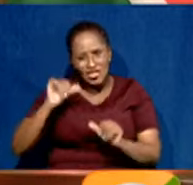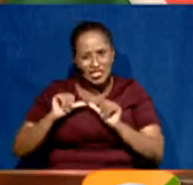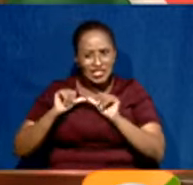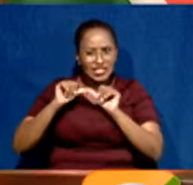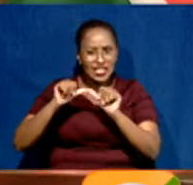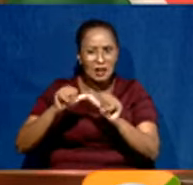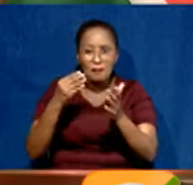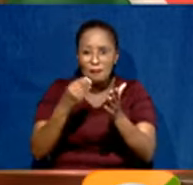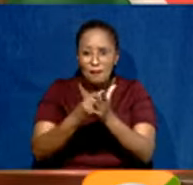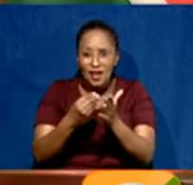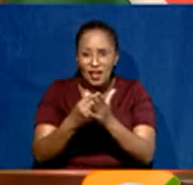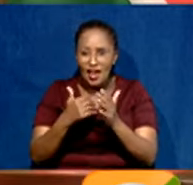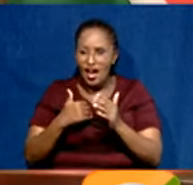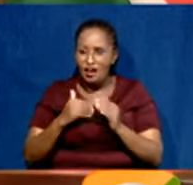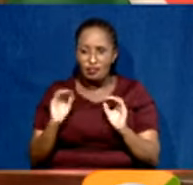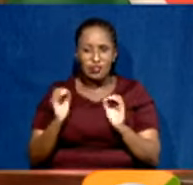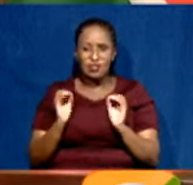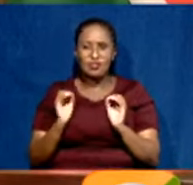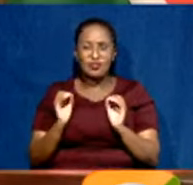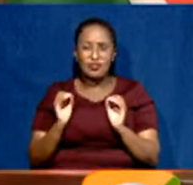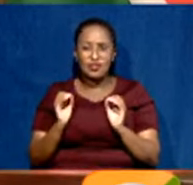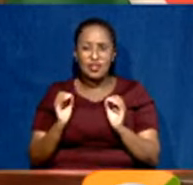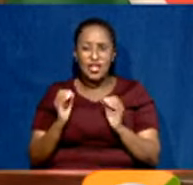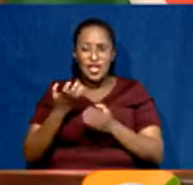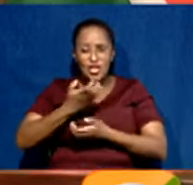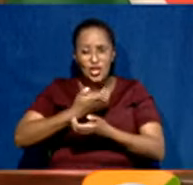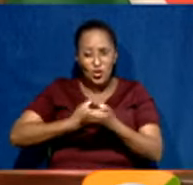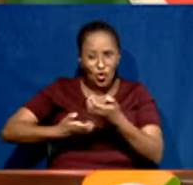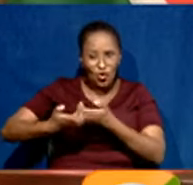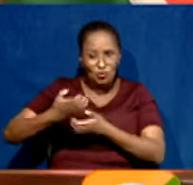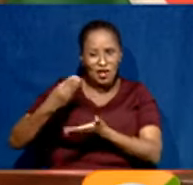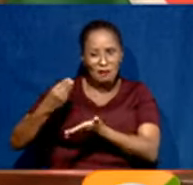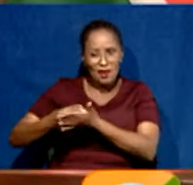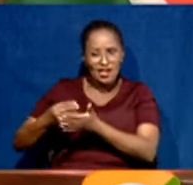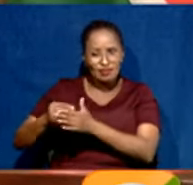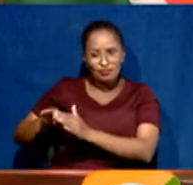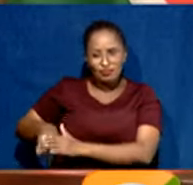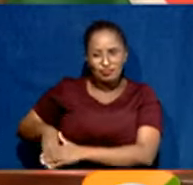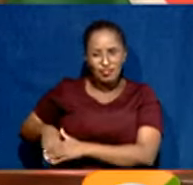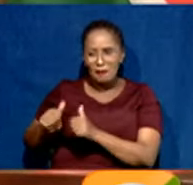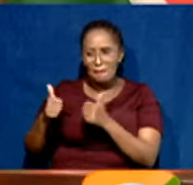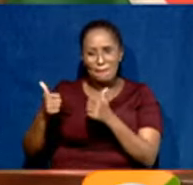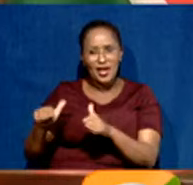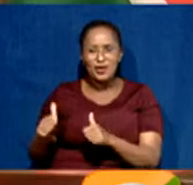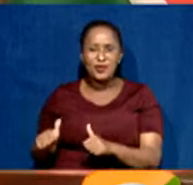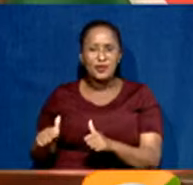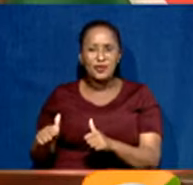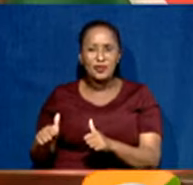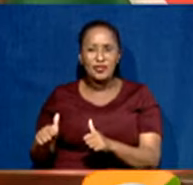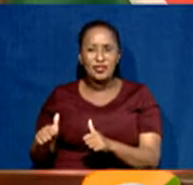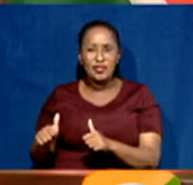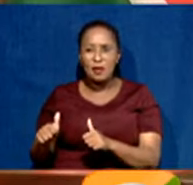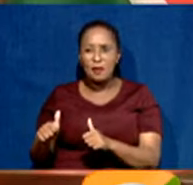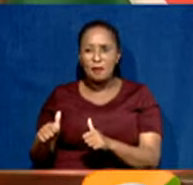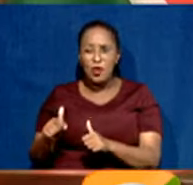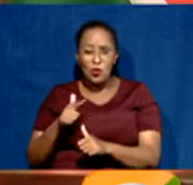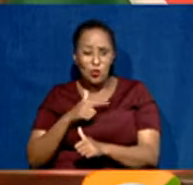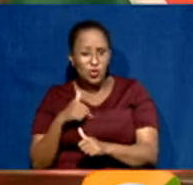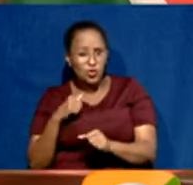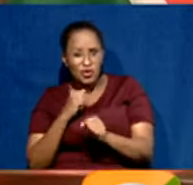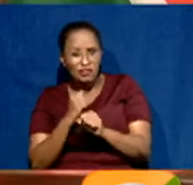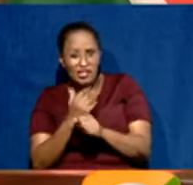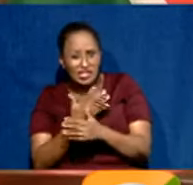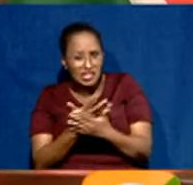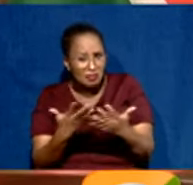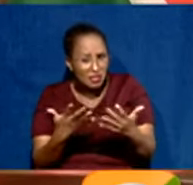no money in people's pockets. Uchumi wa mfuko bado. Ndio bado. Yeah? Utakuwa lini? Are we doing